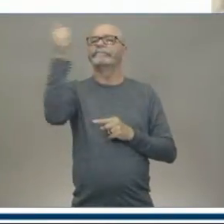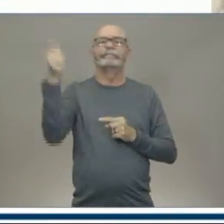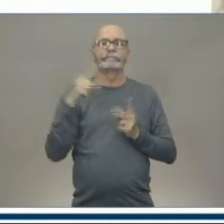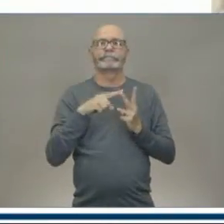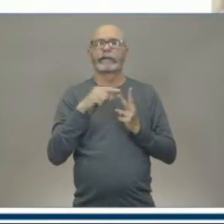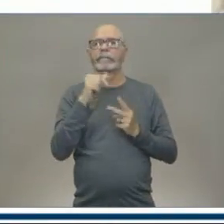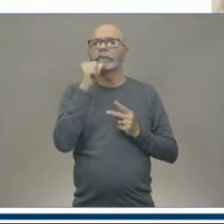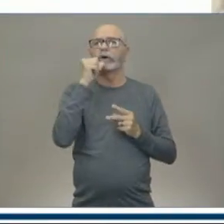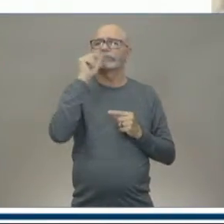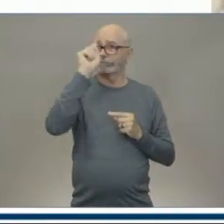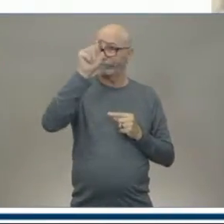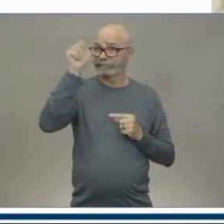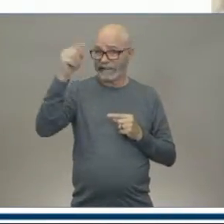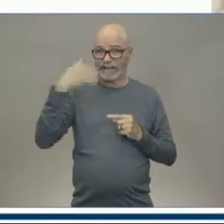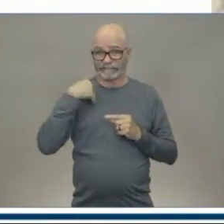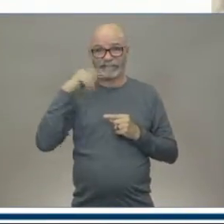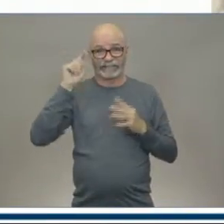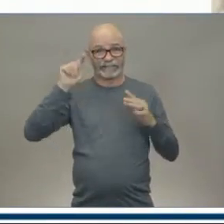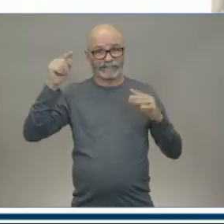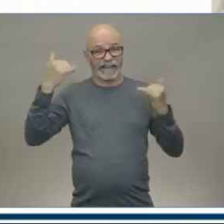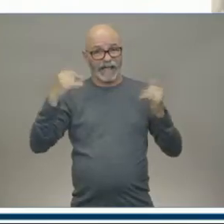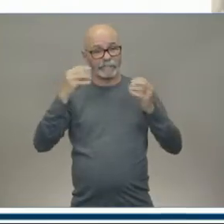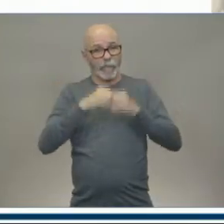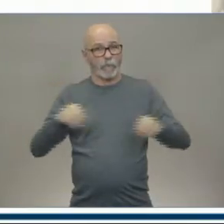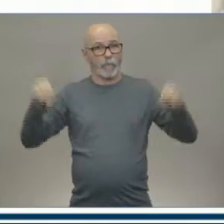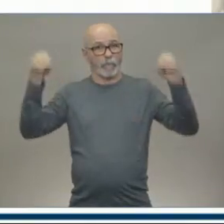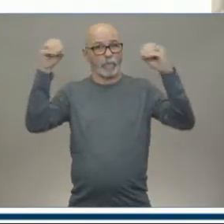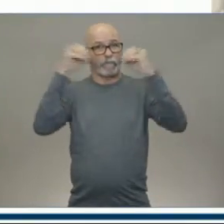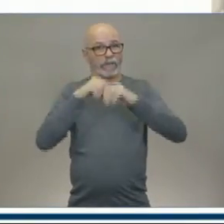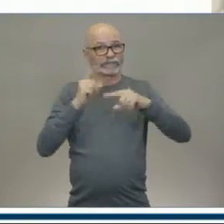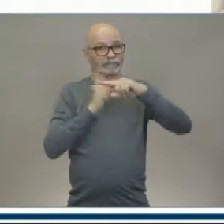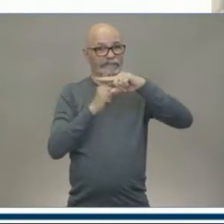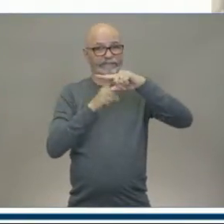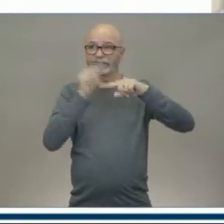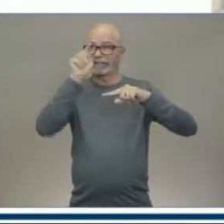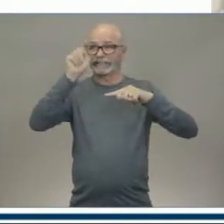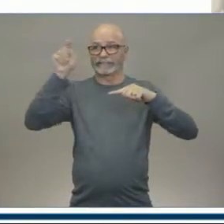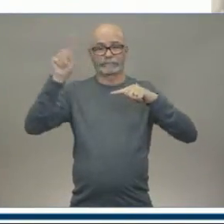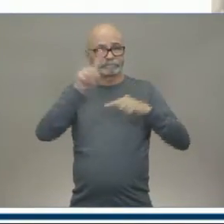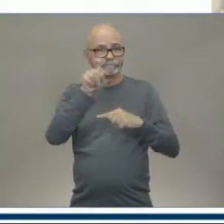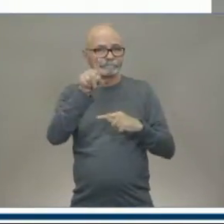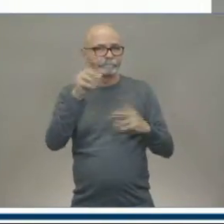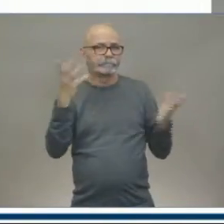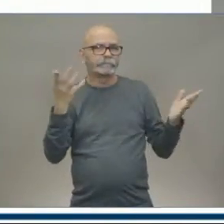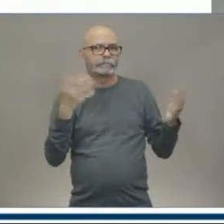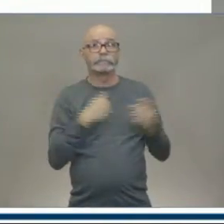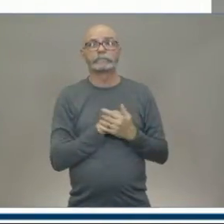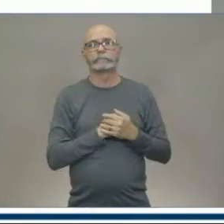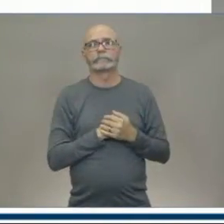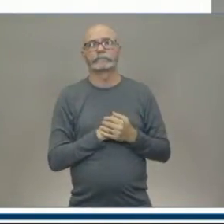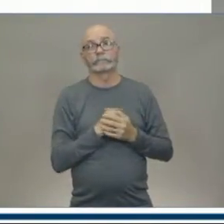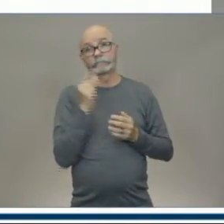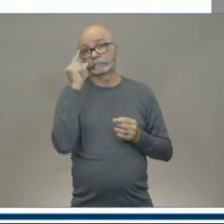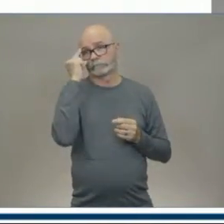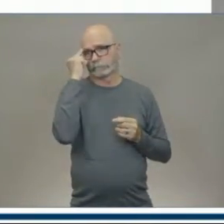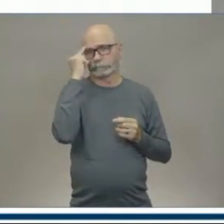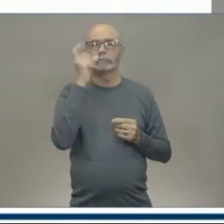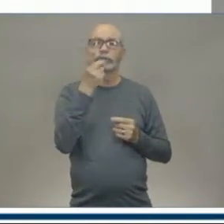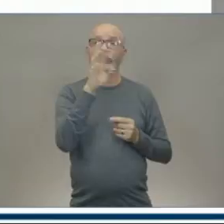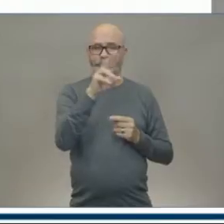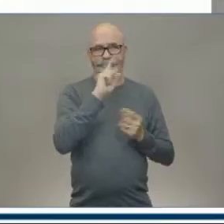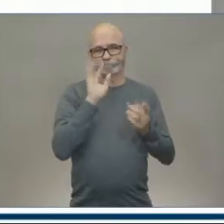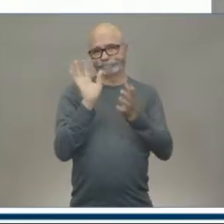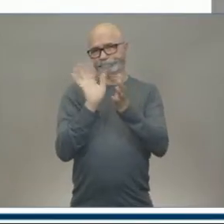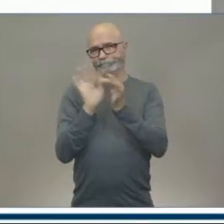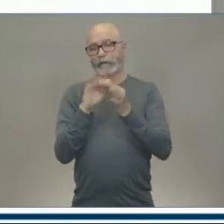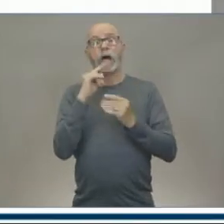seeing positive test results from these exposure sites? So by and large, many of the people coming forward, we